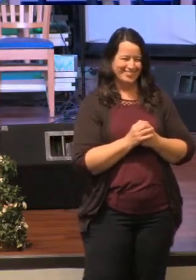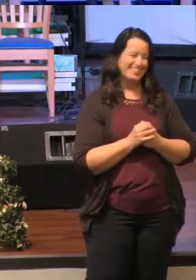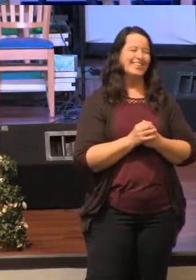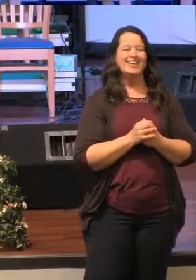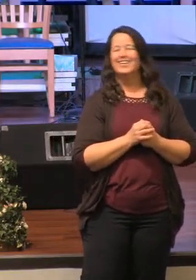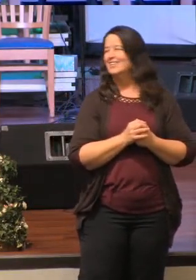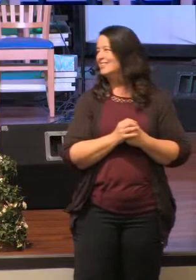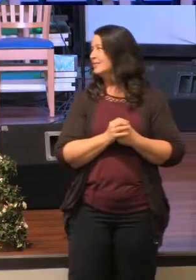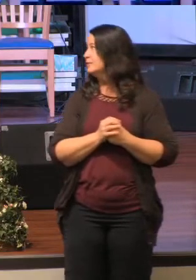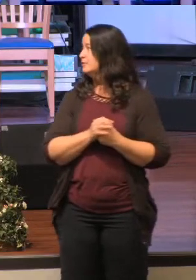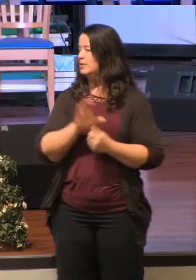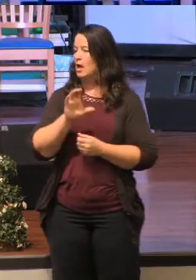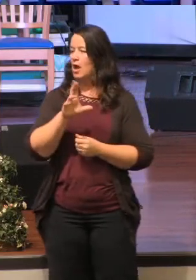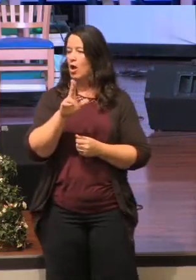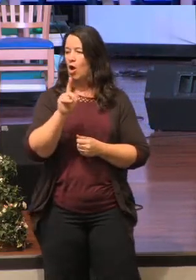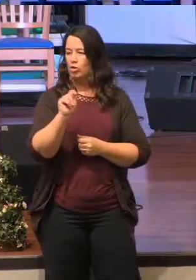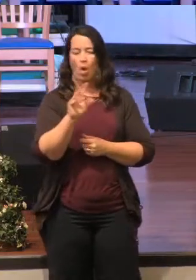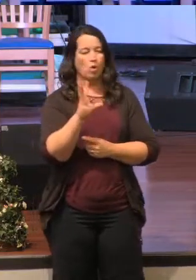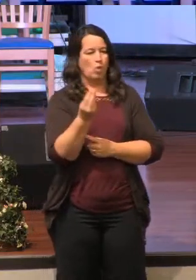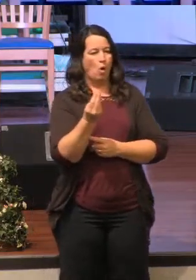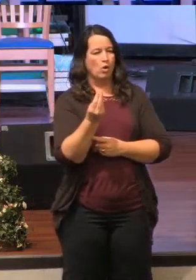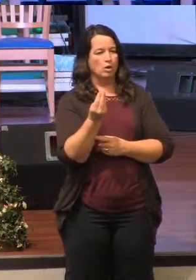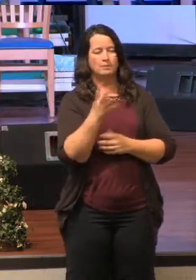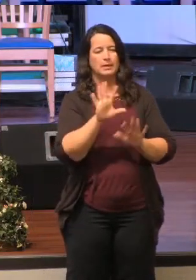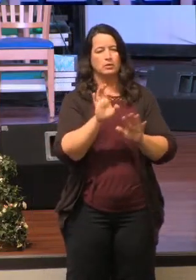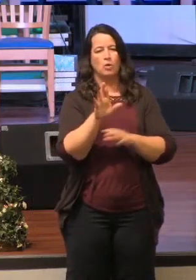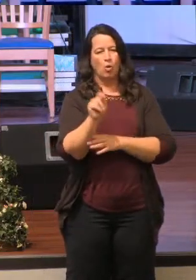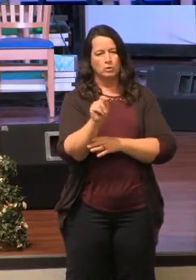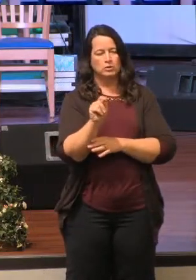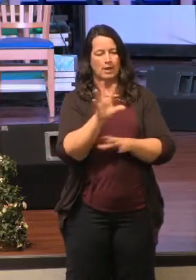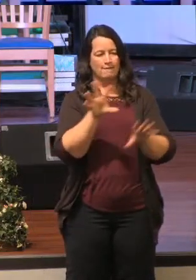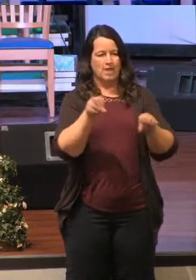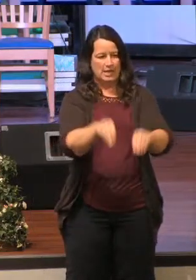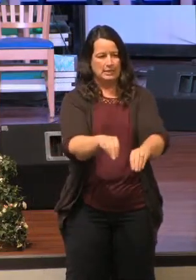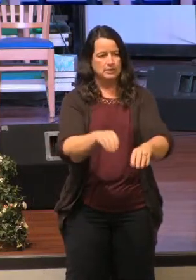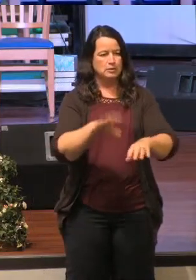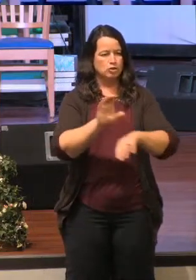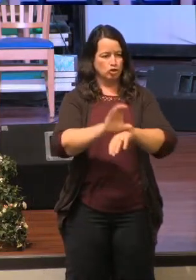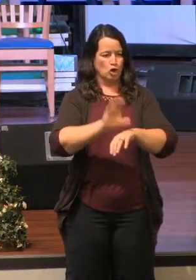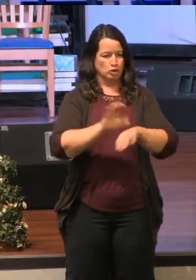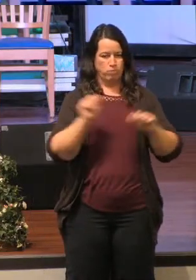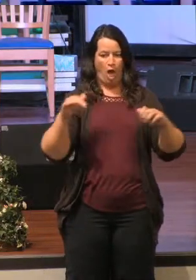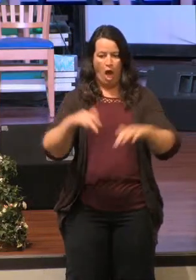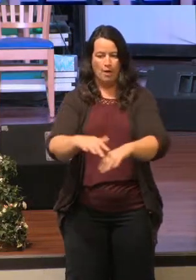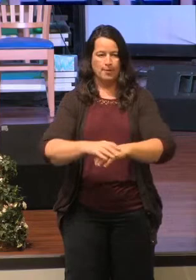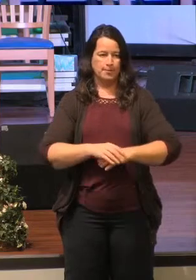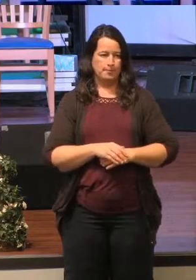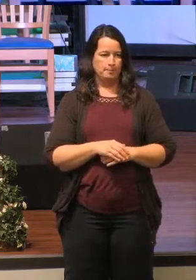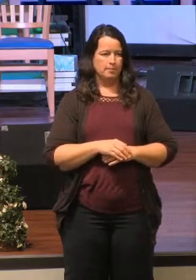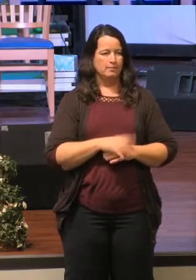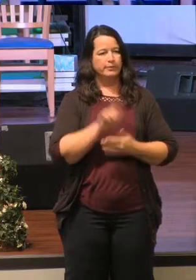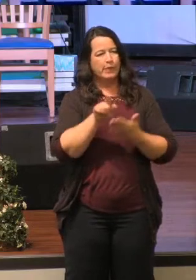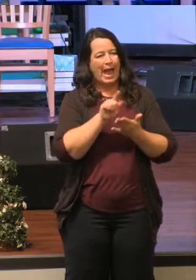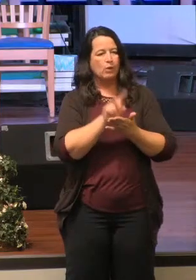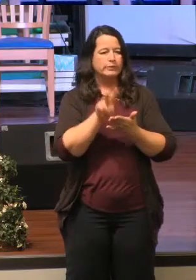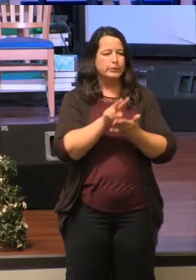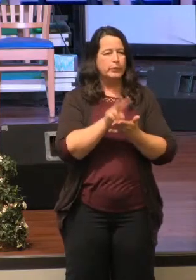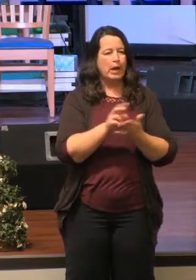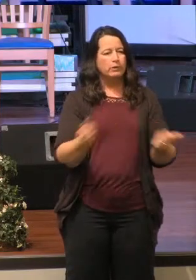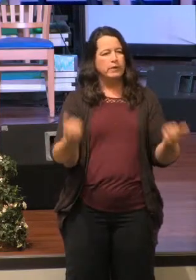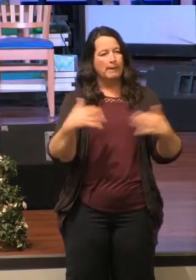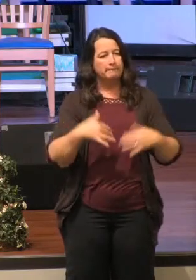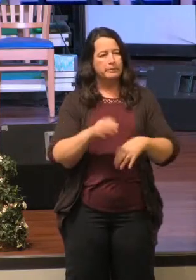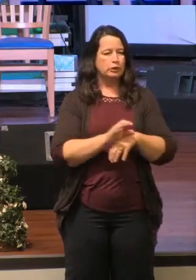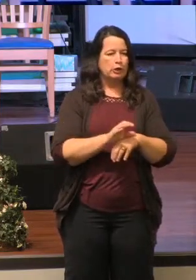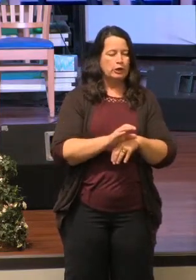Cults had invaded the church. You know, the church is supposed to invade the culture. You know, we gather here for like an hour or two. We